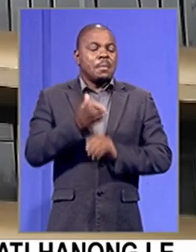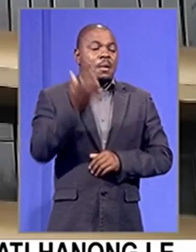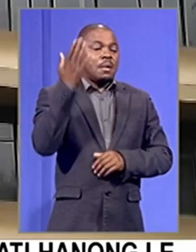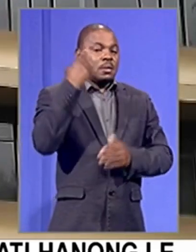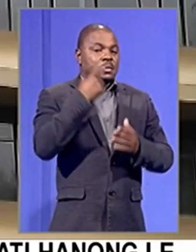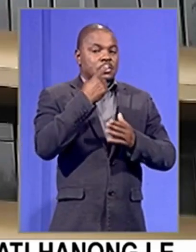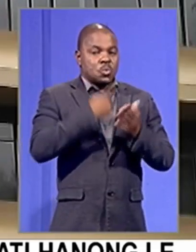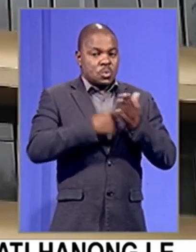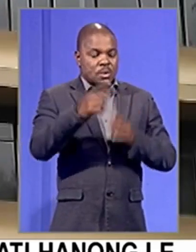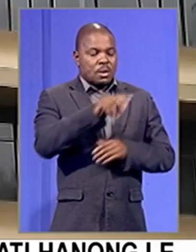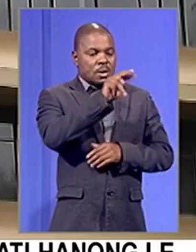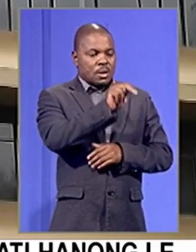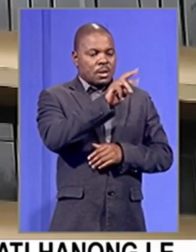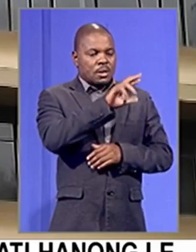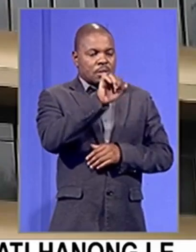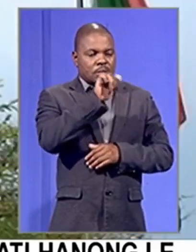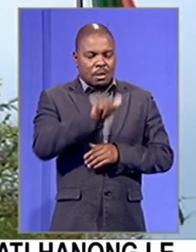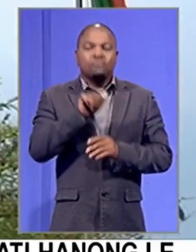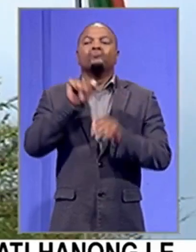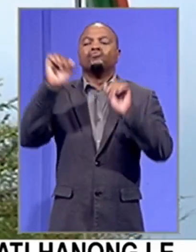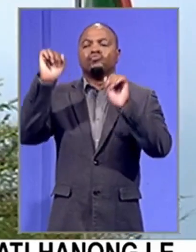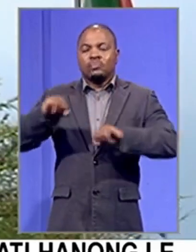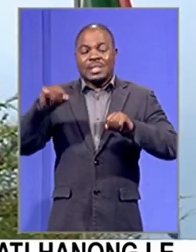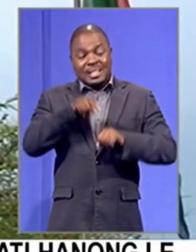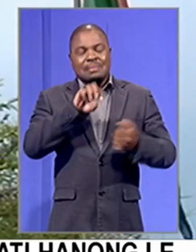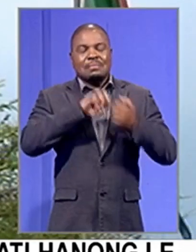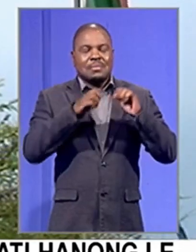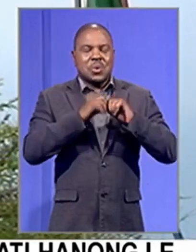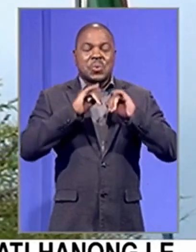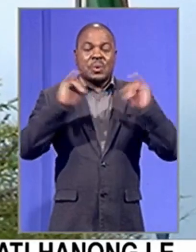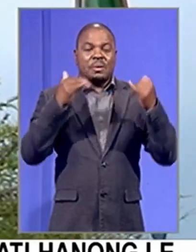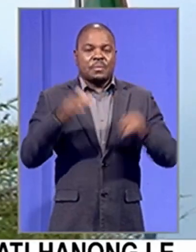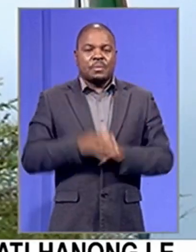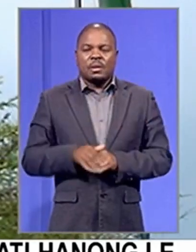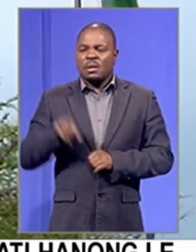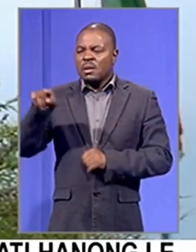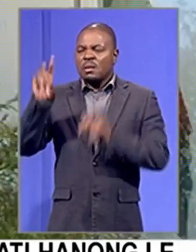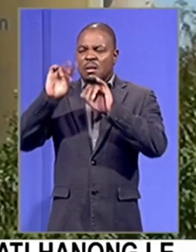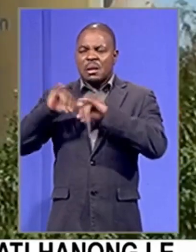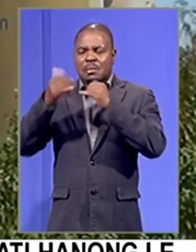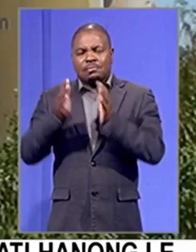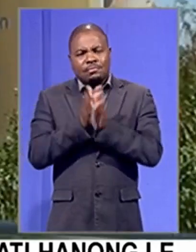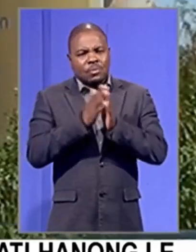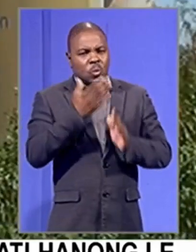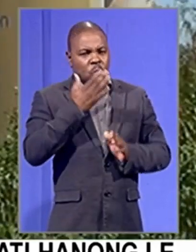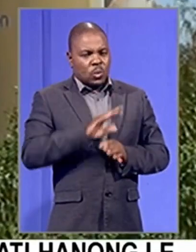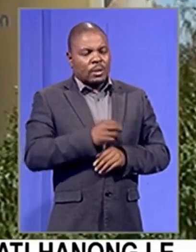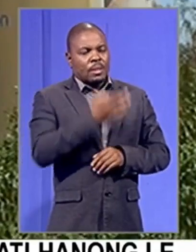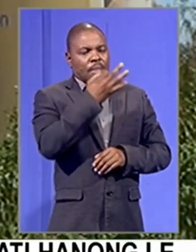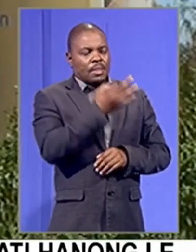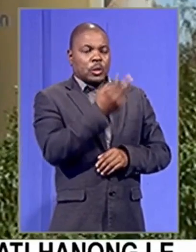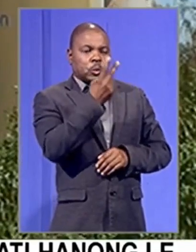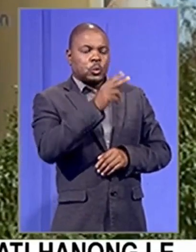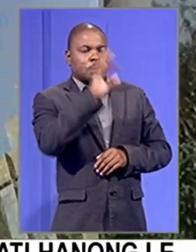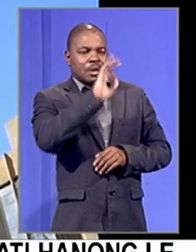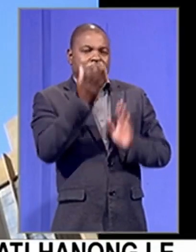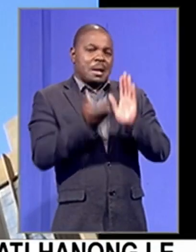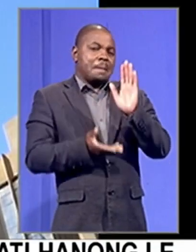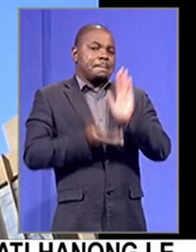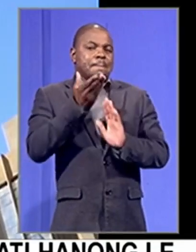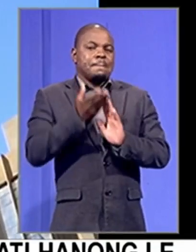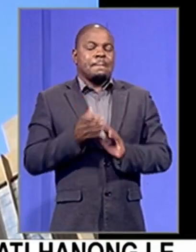bekeng eno le yona e etegetsa maemo. Eskom e ne e kopile tlhatlogo ya dipersente di le 32. DA ga